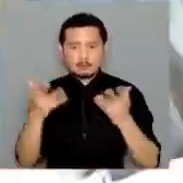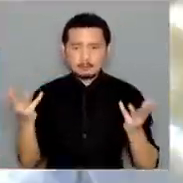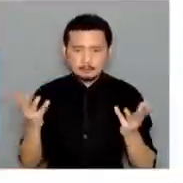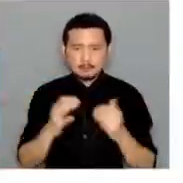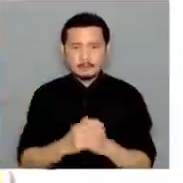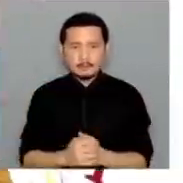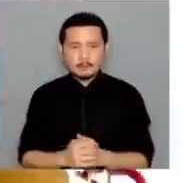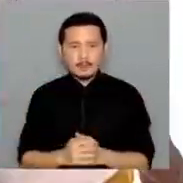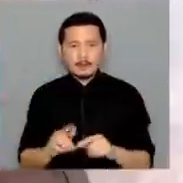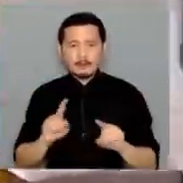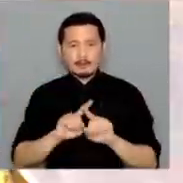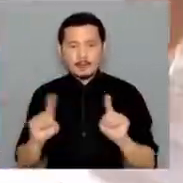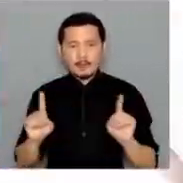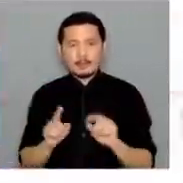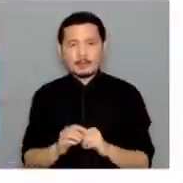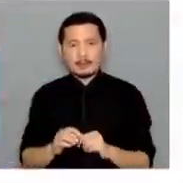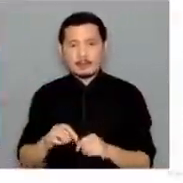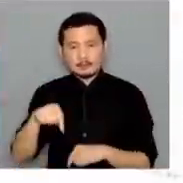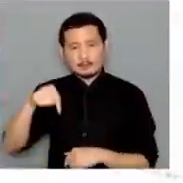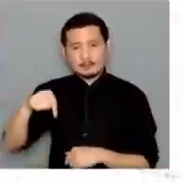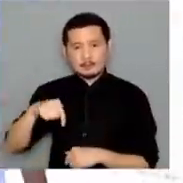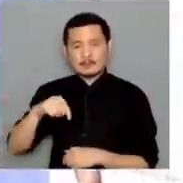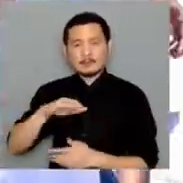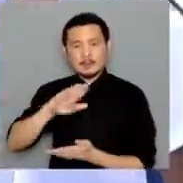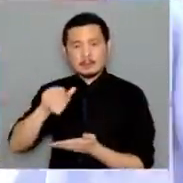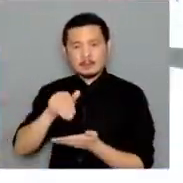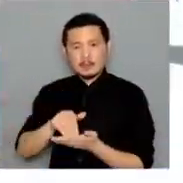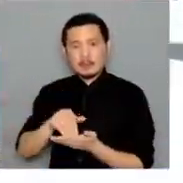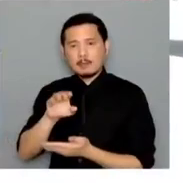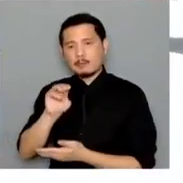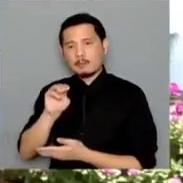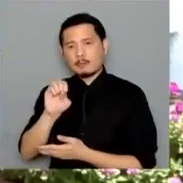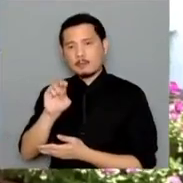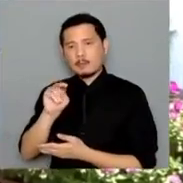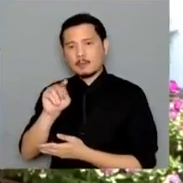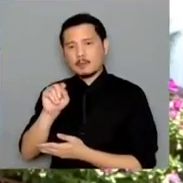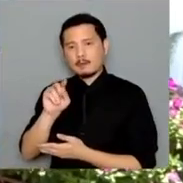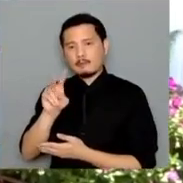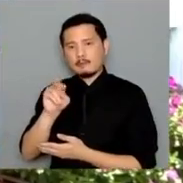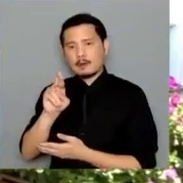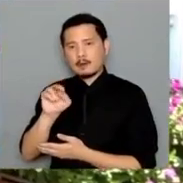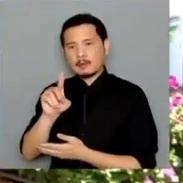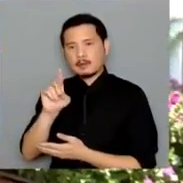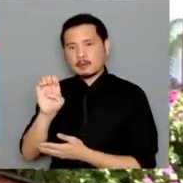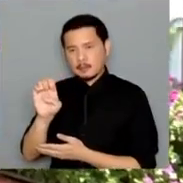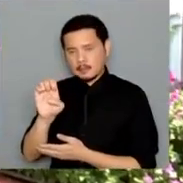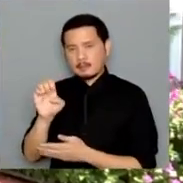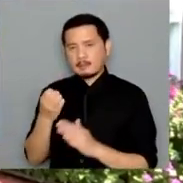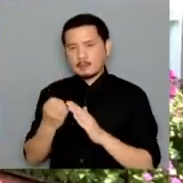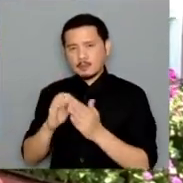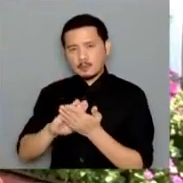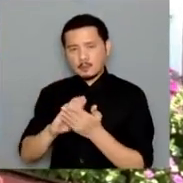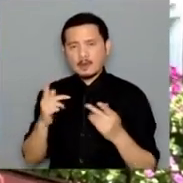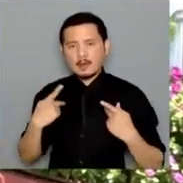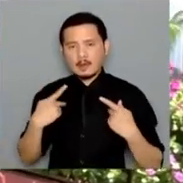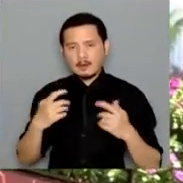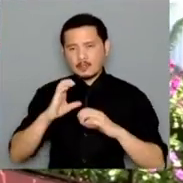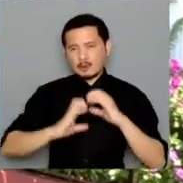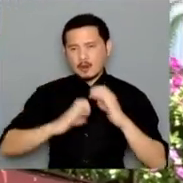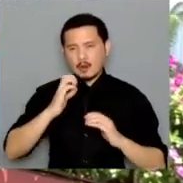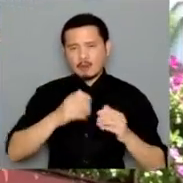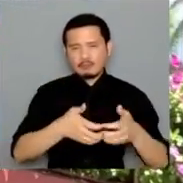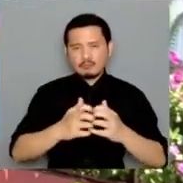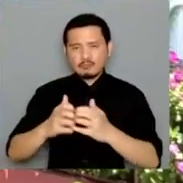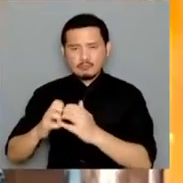at Capitan Tomas Monteverde Central Elementary School classrooms, there are ongoing construction of 20 classrooms.